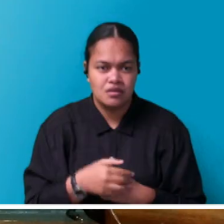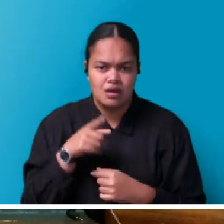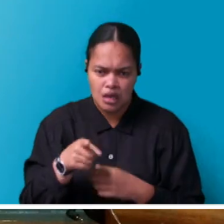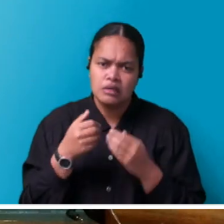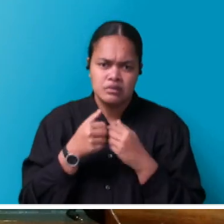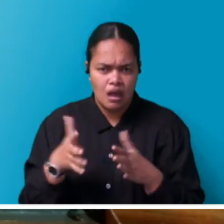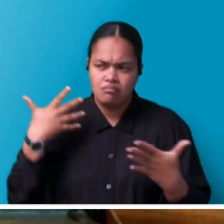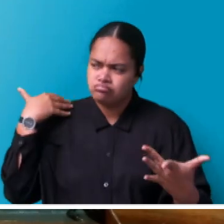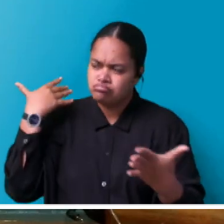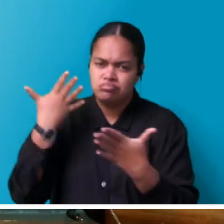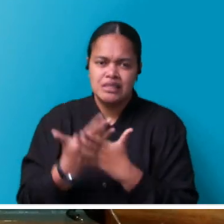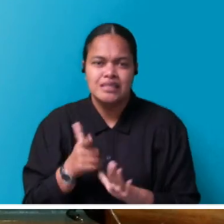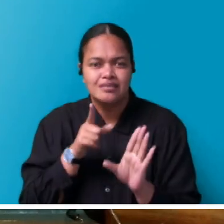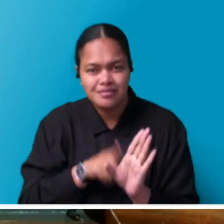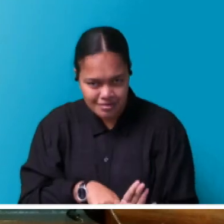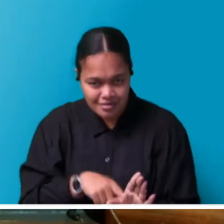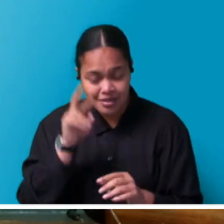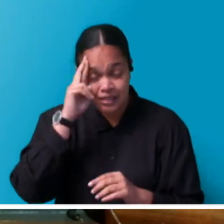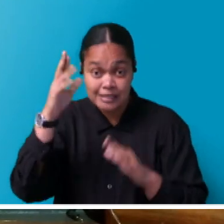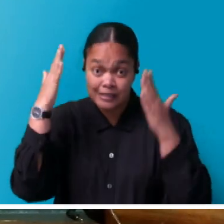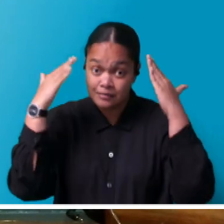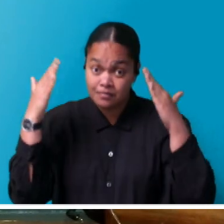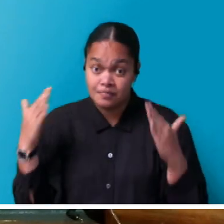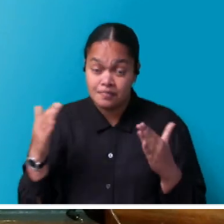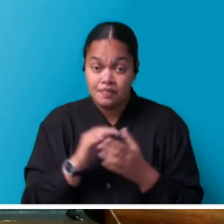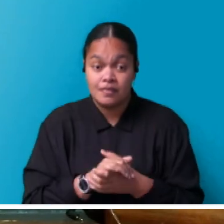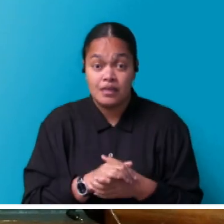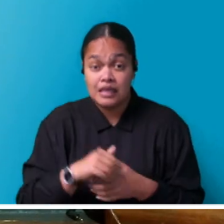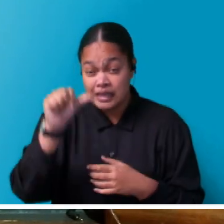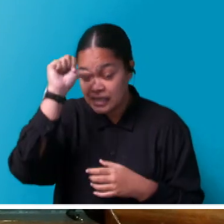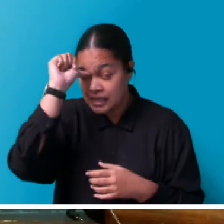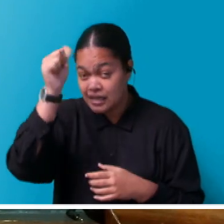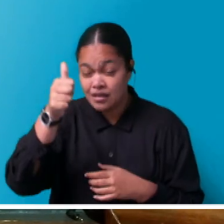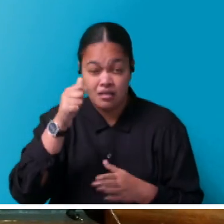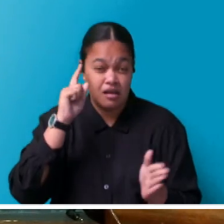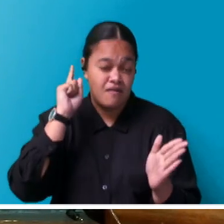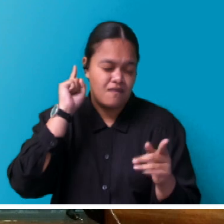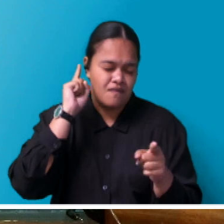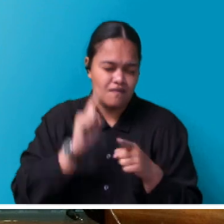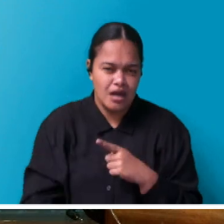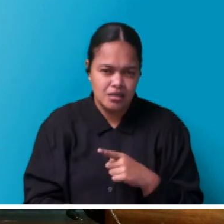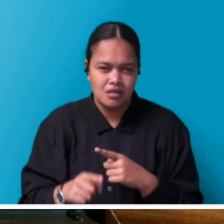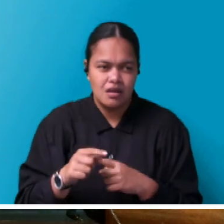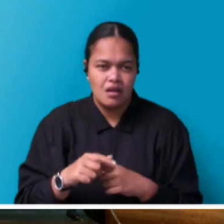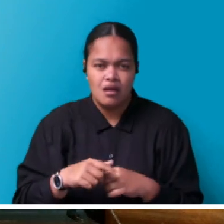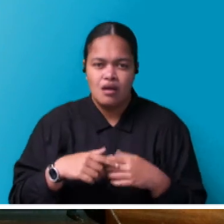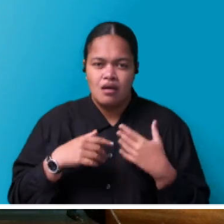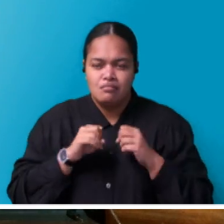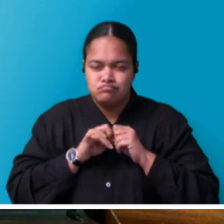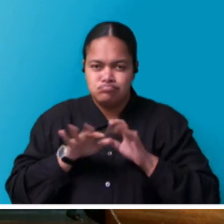years. The Speaker, sir, India is one of the fastest growing outbound travel markets in the